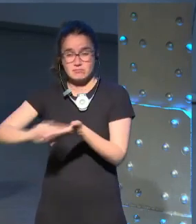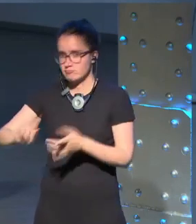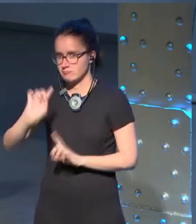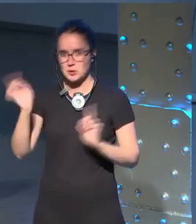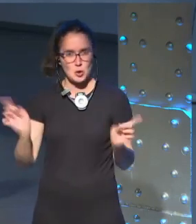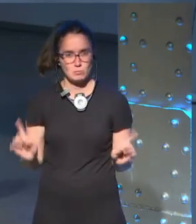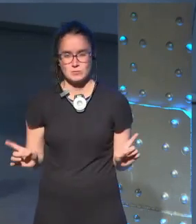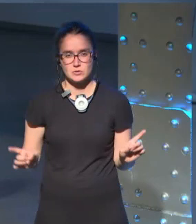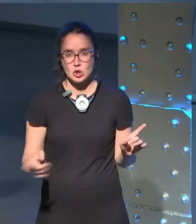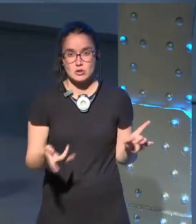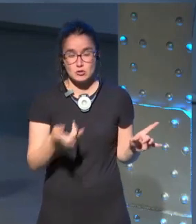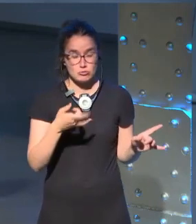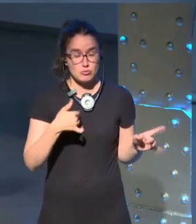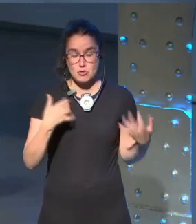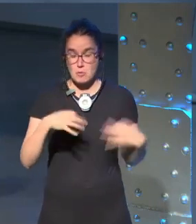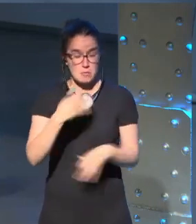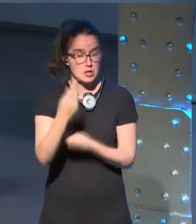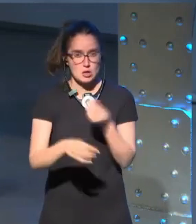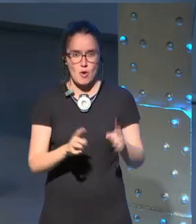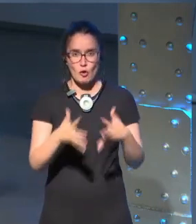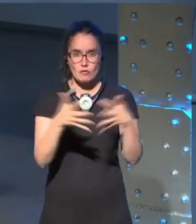me. Thank you.